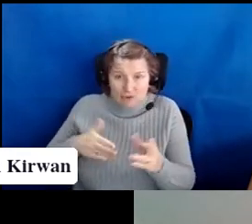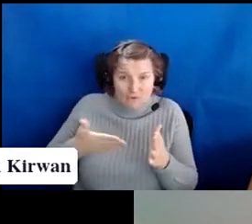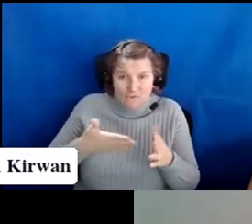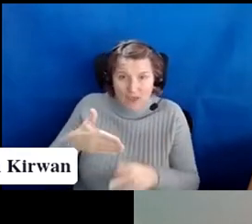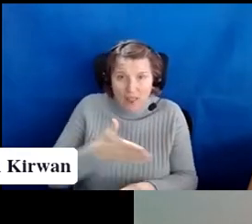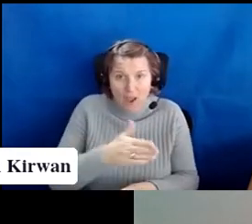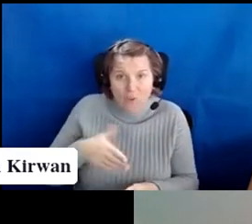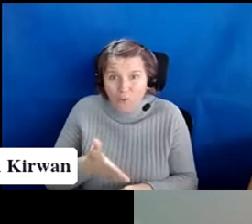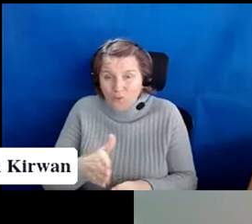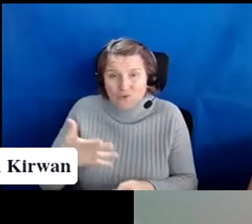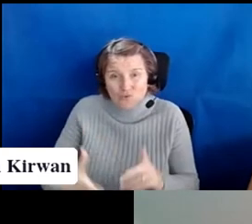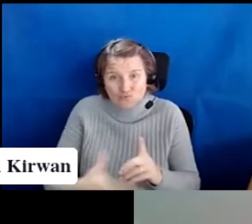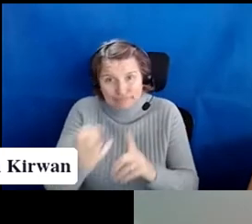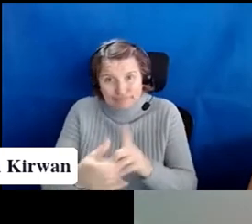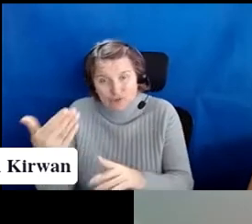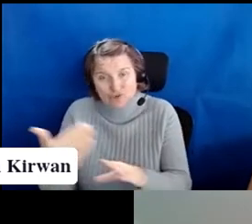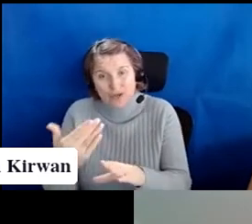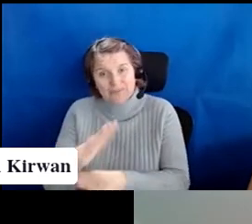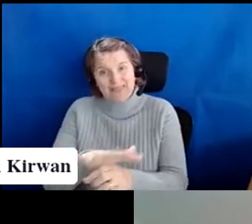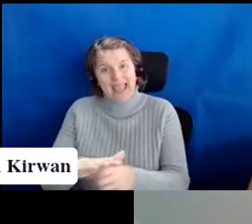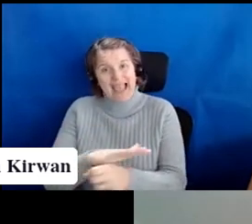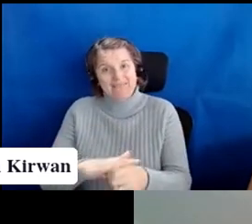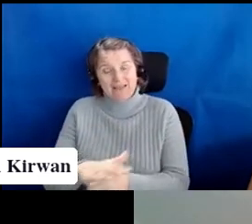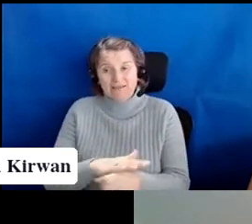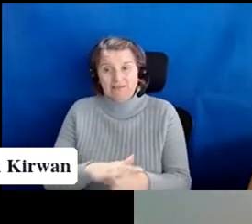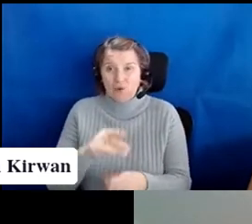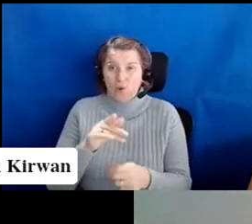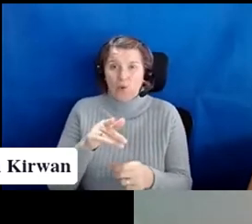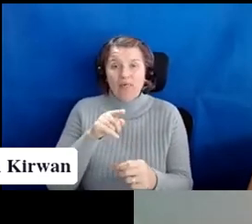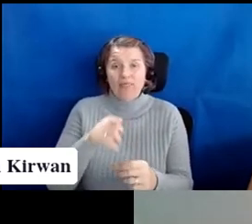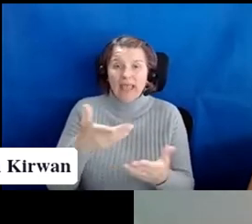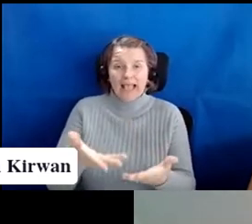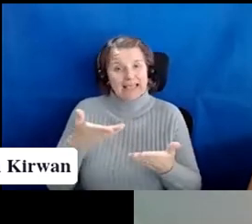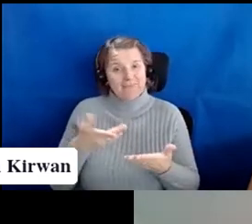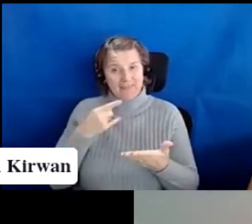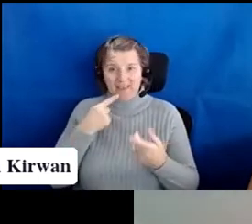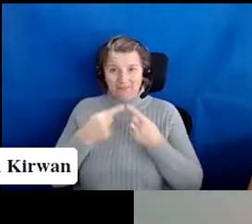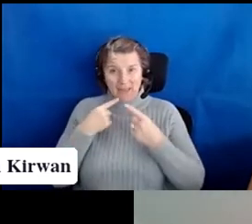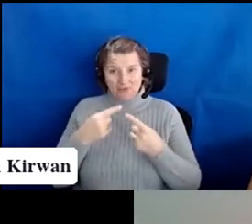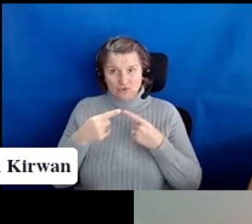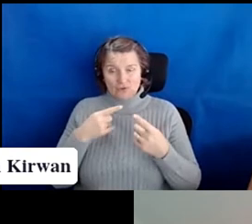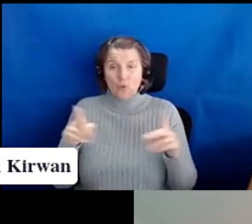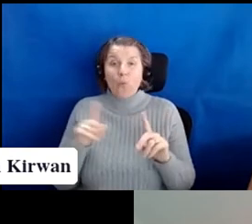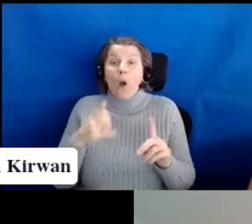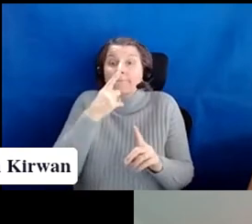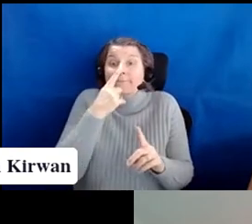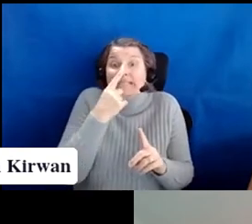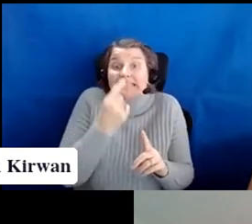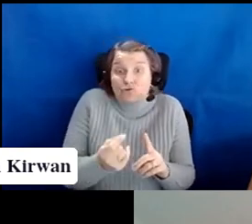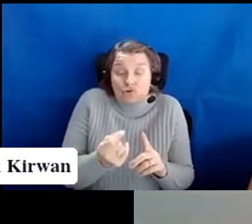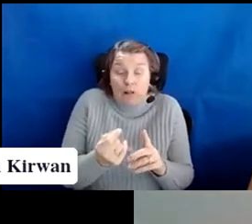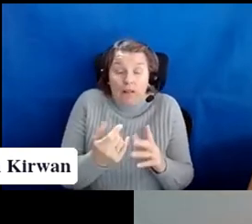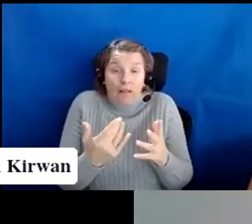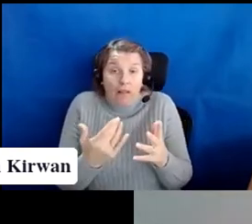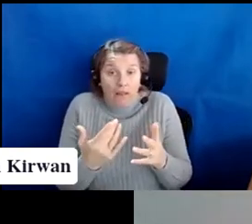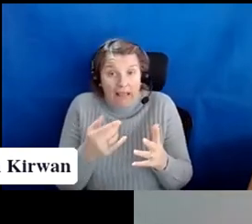are kind of, in some sense, they're giving that information about what kind of potential exists in